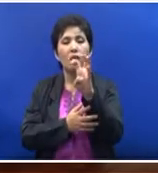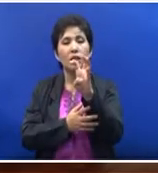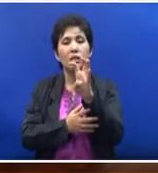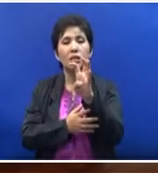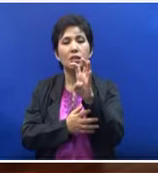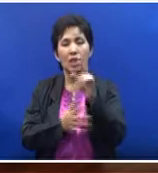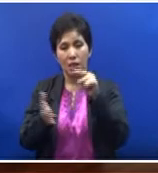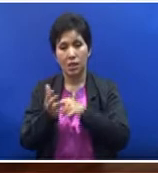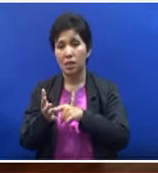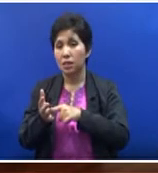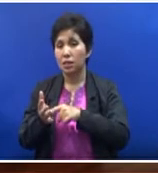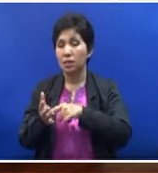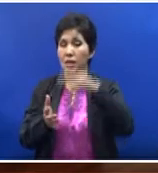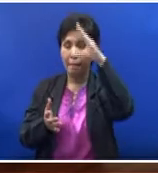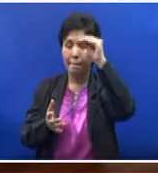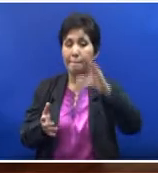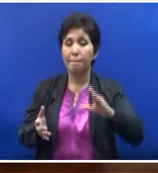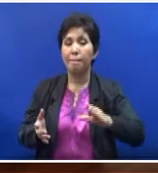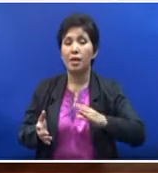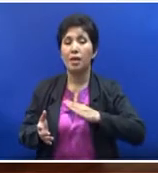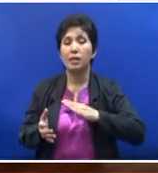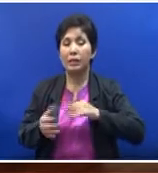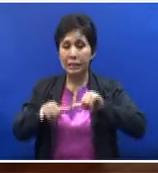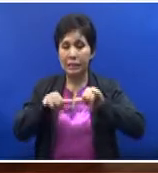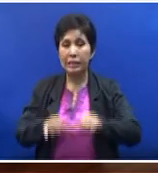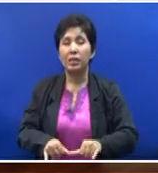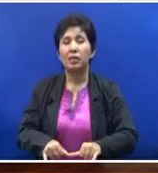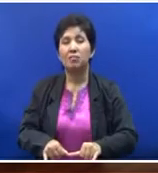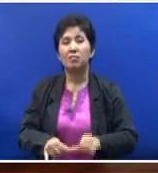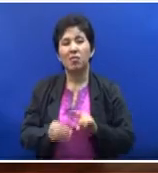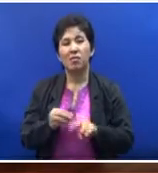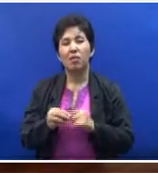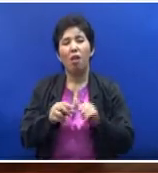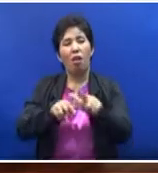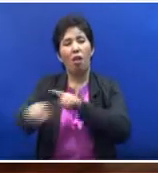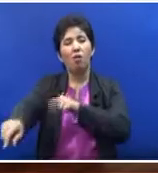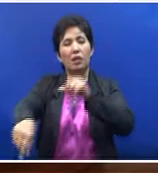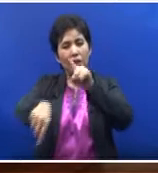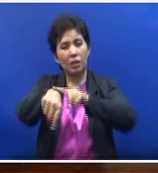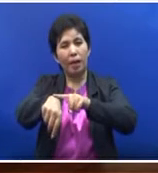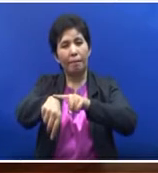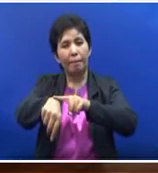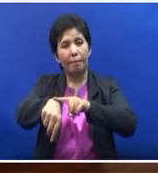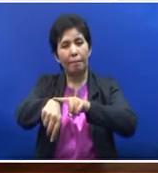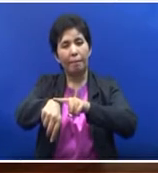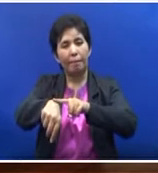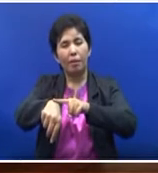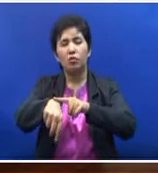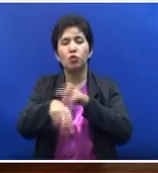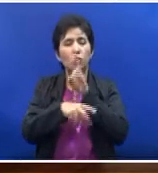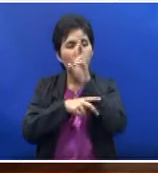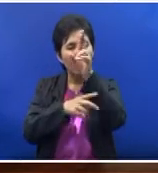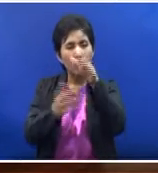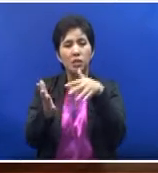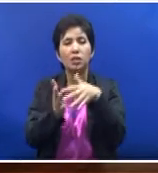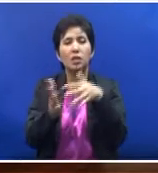Okay, so this guy, he stayed with the people for a long time, okay, in order to really